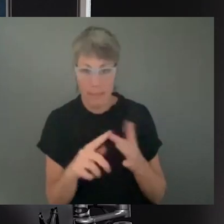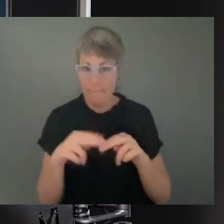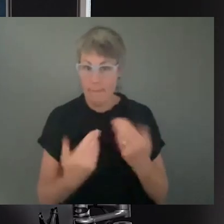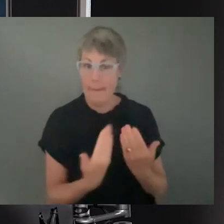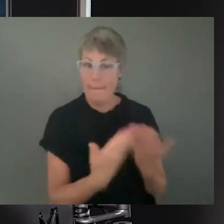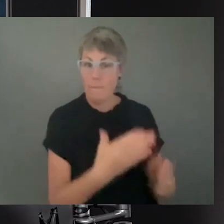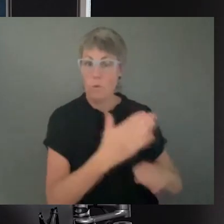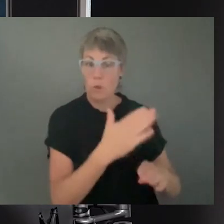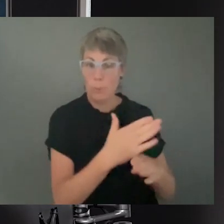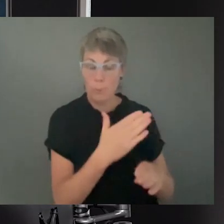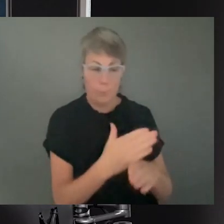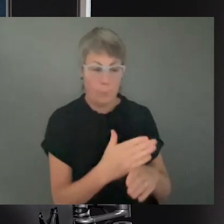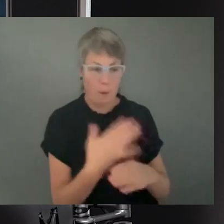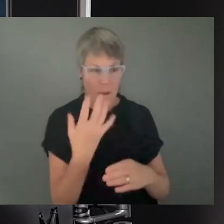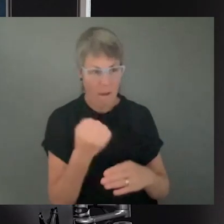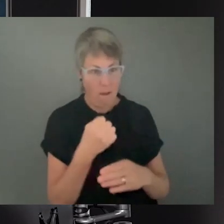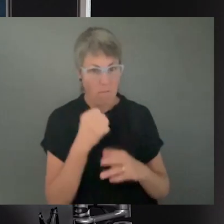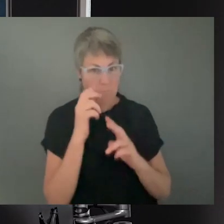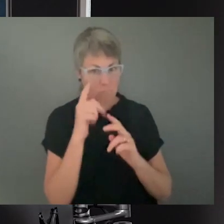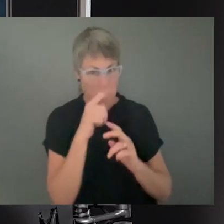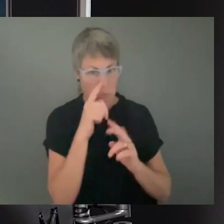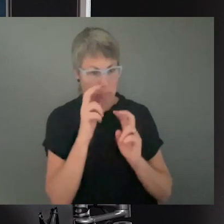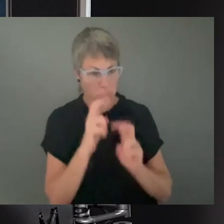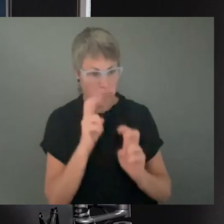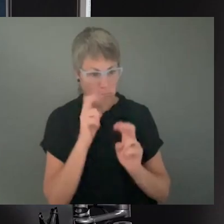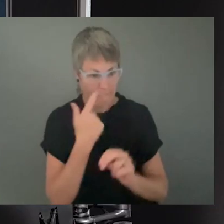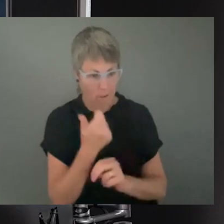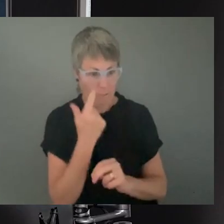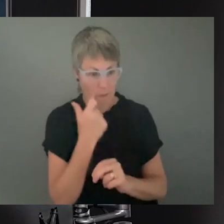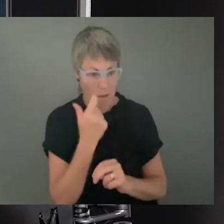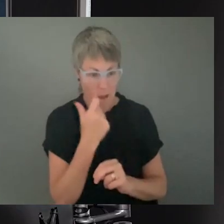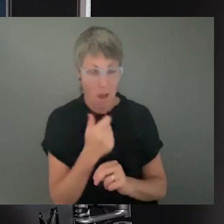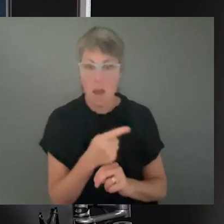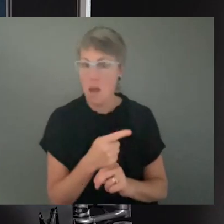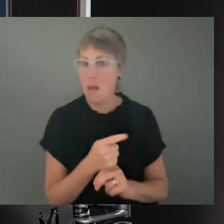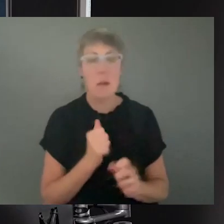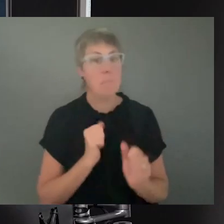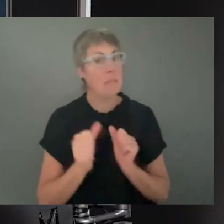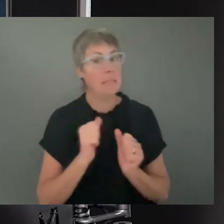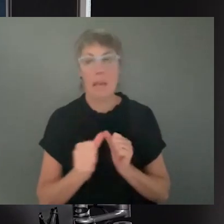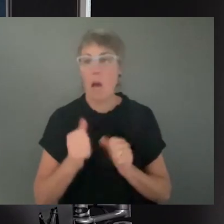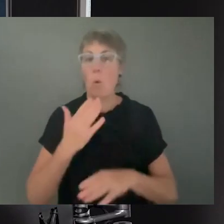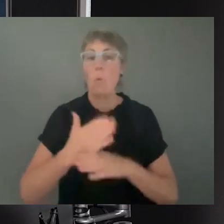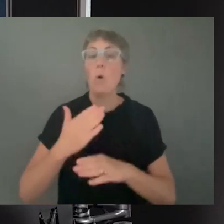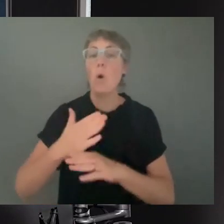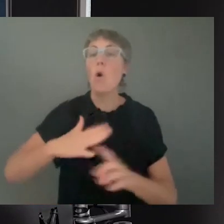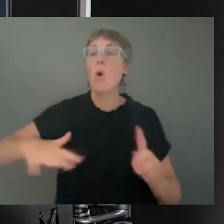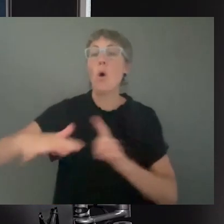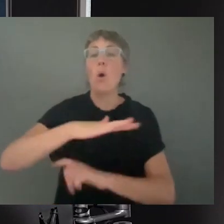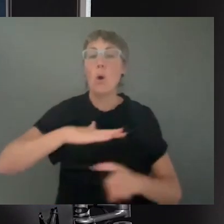organisation, the research is starting to show that it actually increases safety, reduces